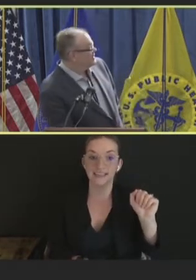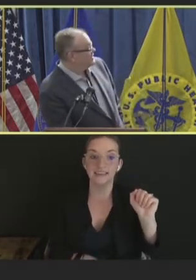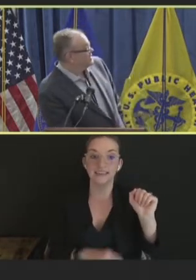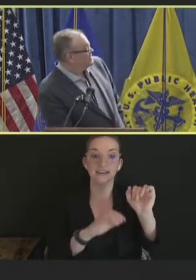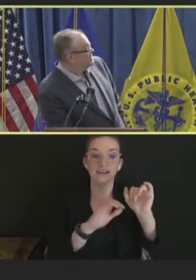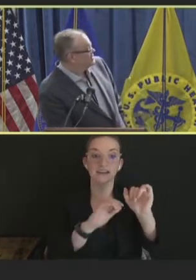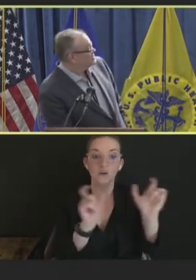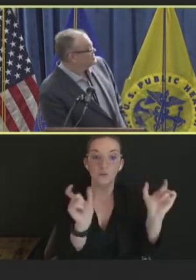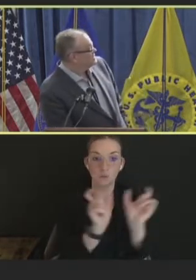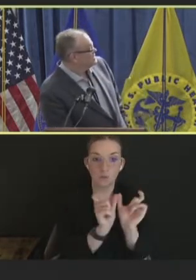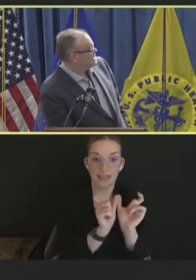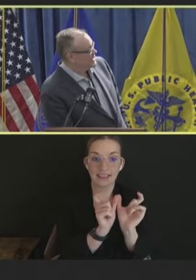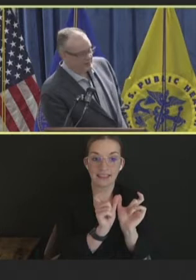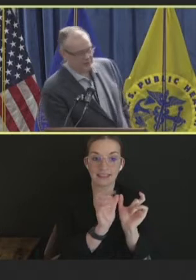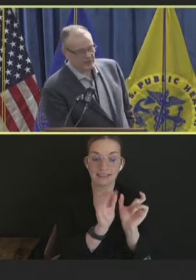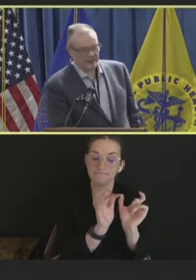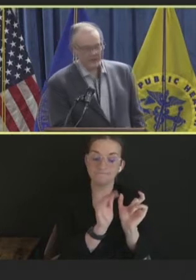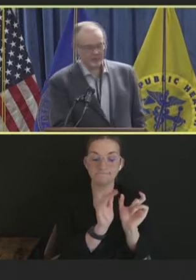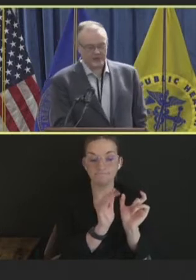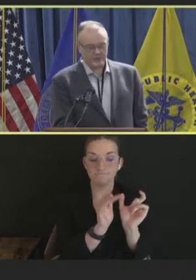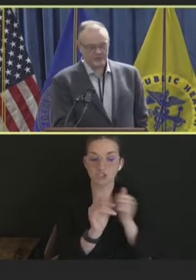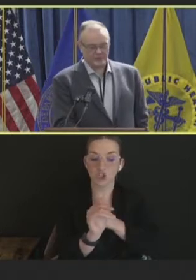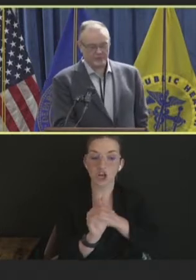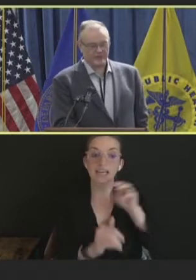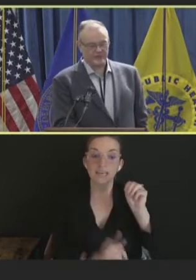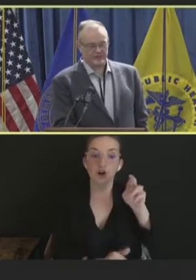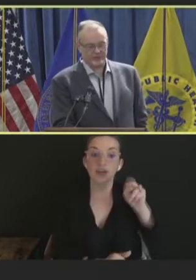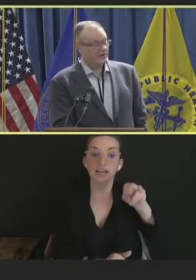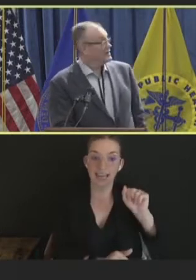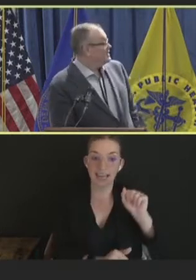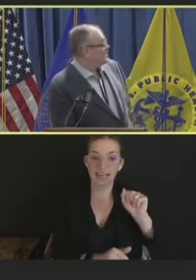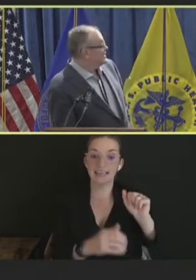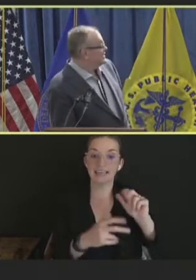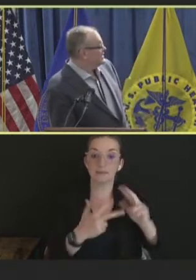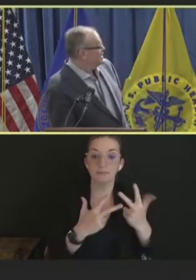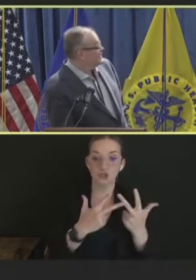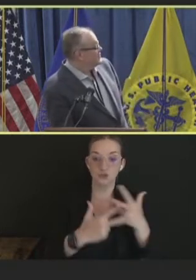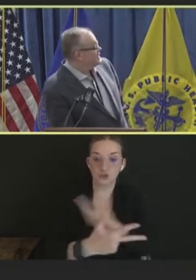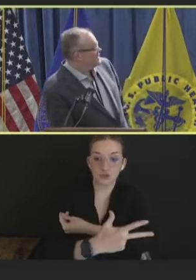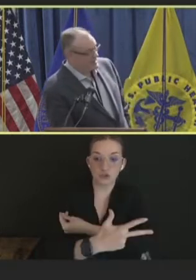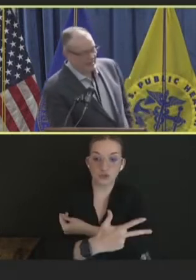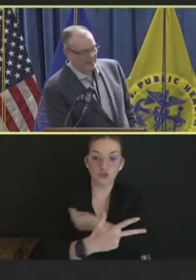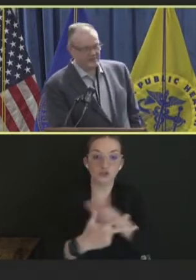the mRNA booster with the